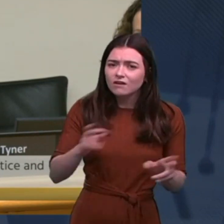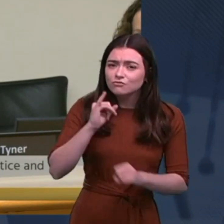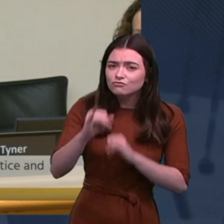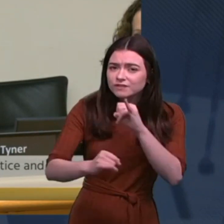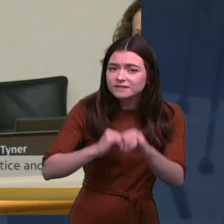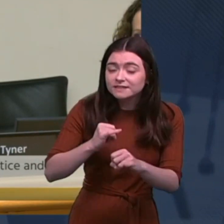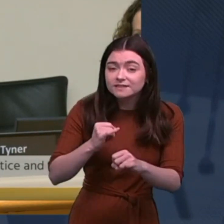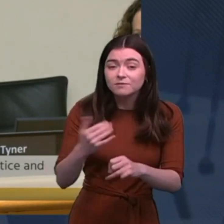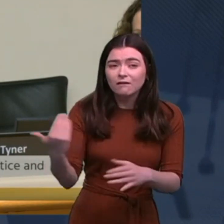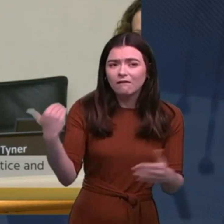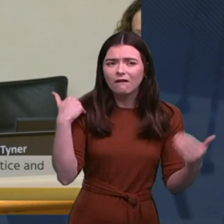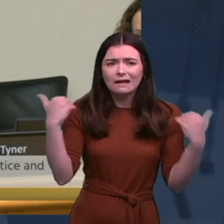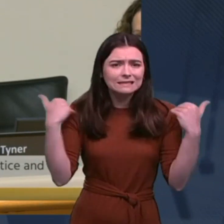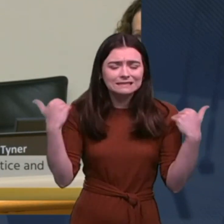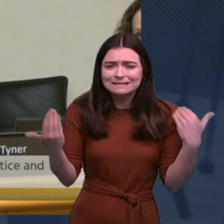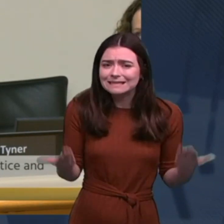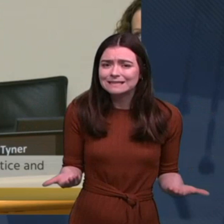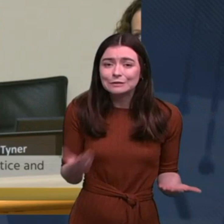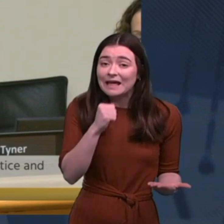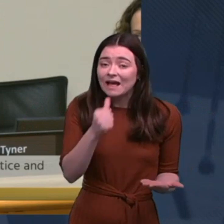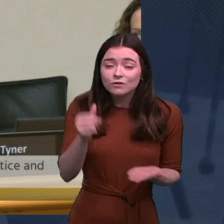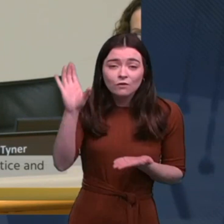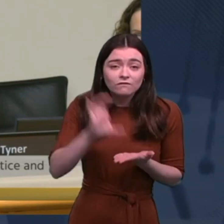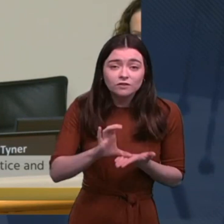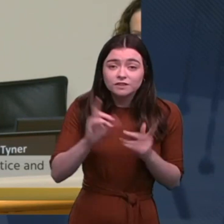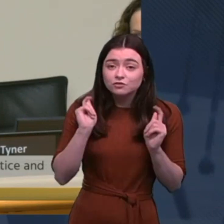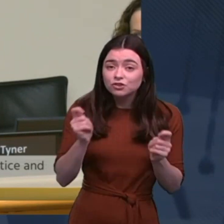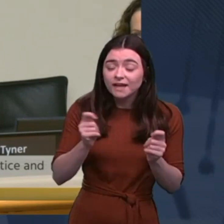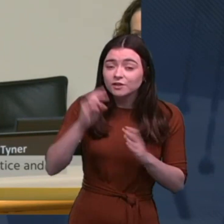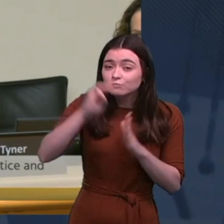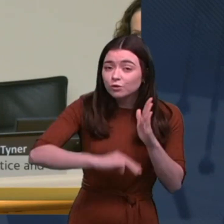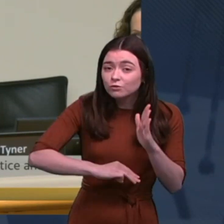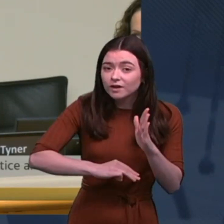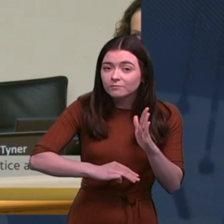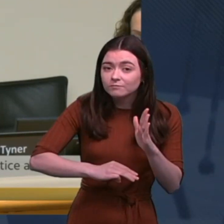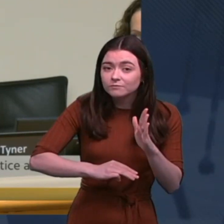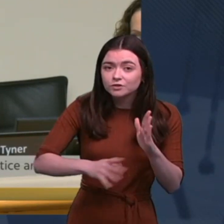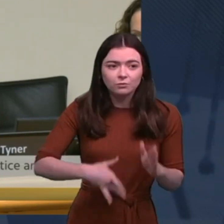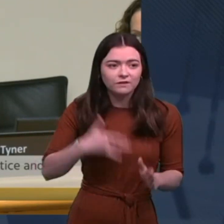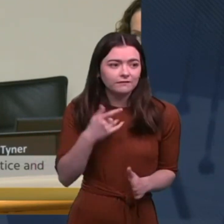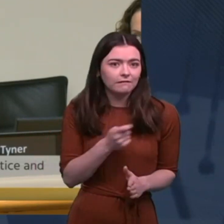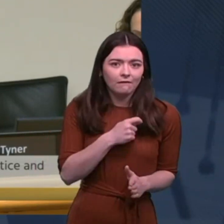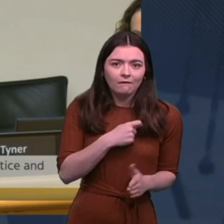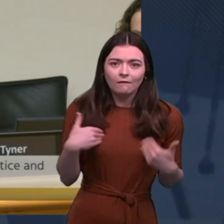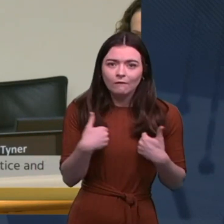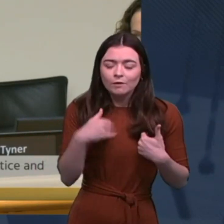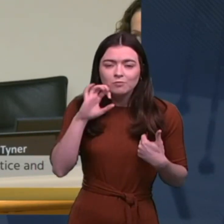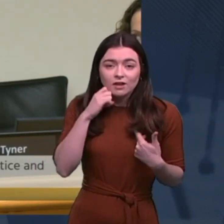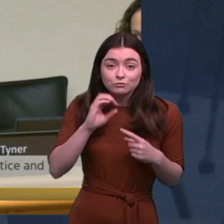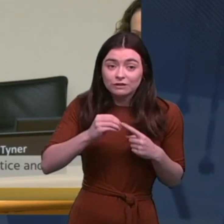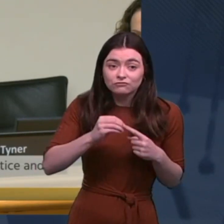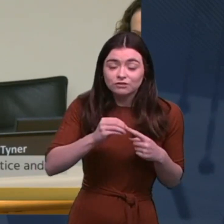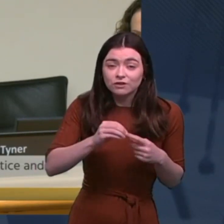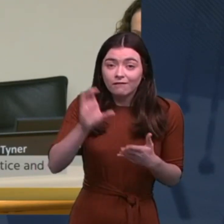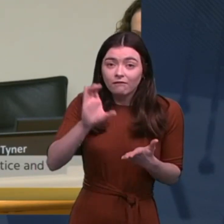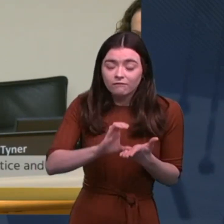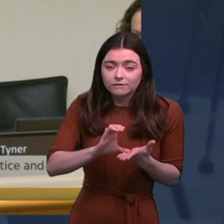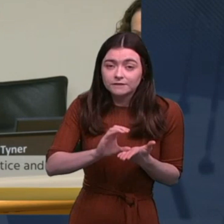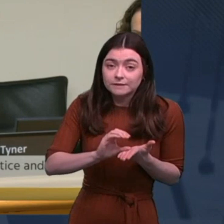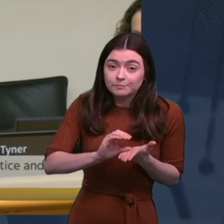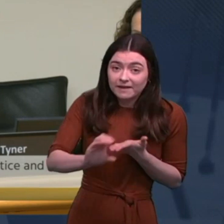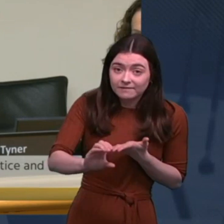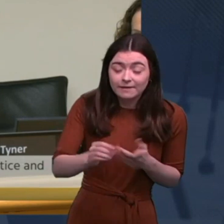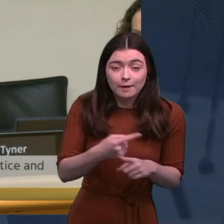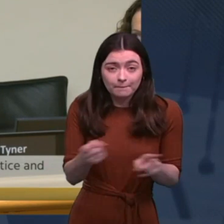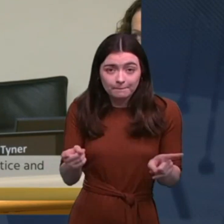they're contacting us and saying we don't have funding to train in your programme, so we feel panicked because we're trying to get money to fund them